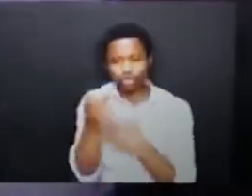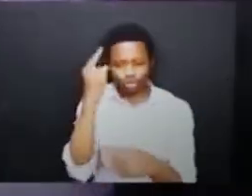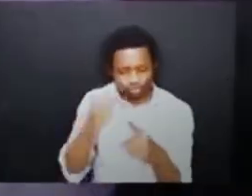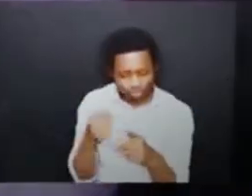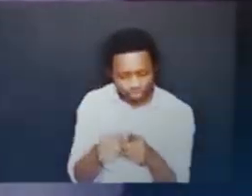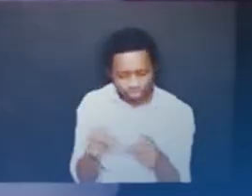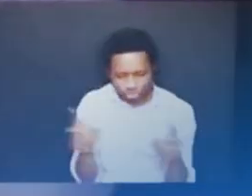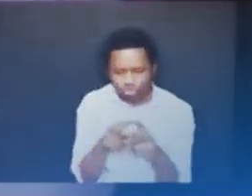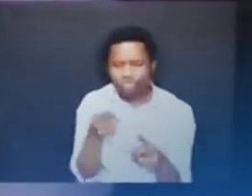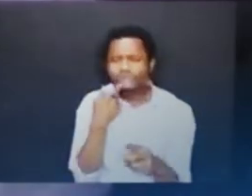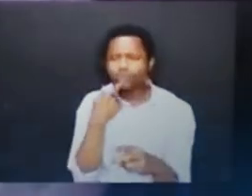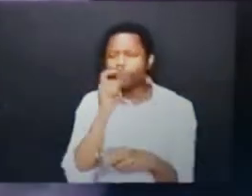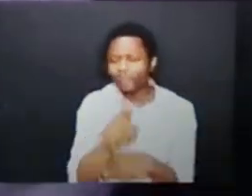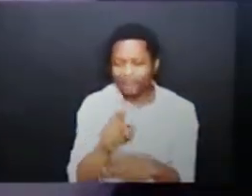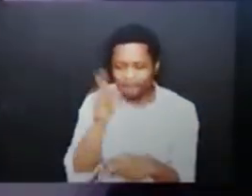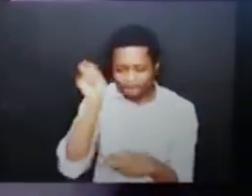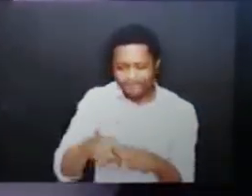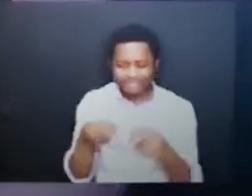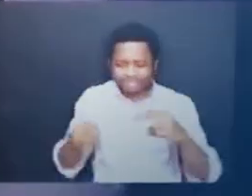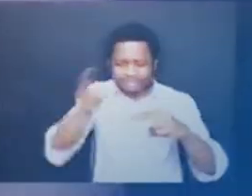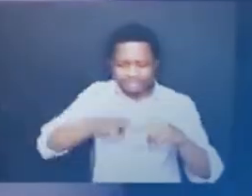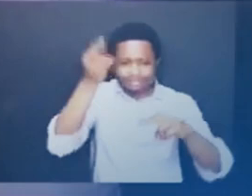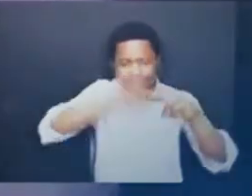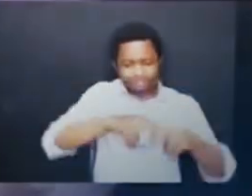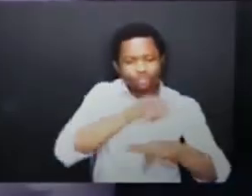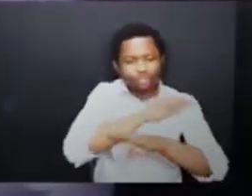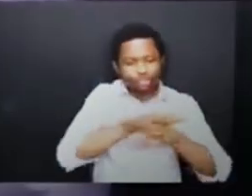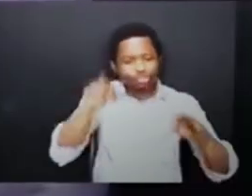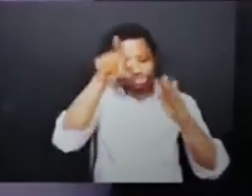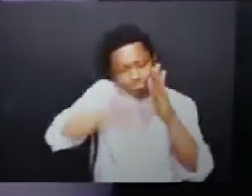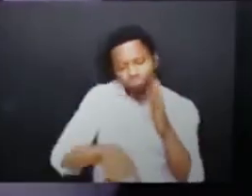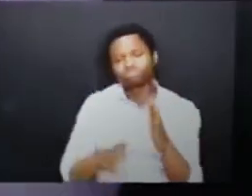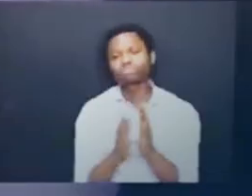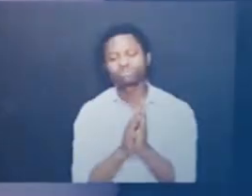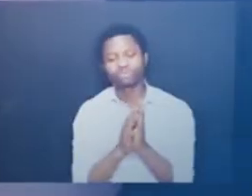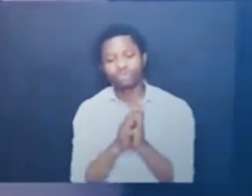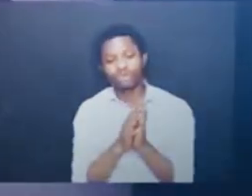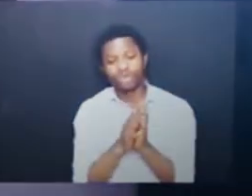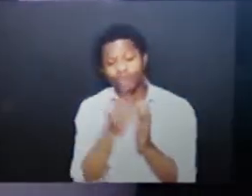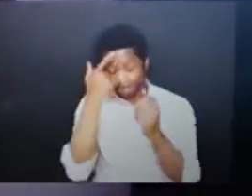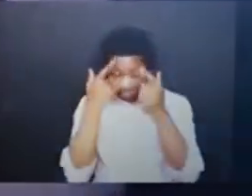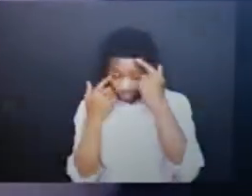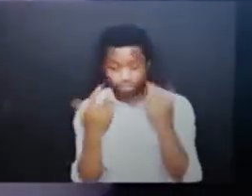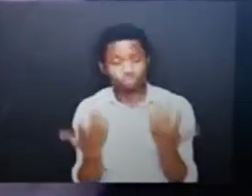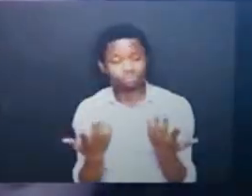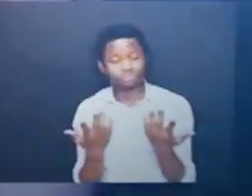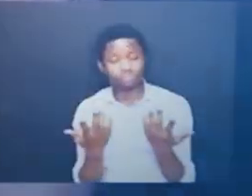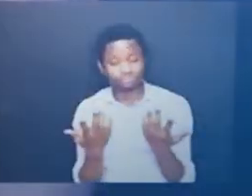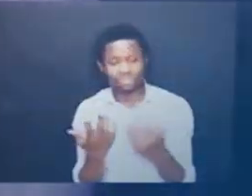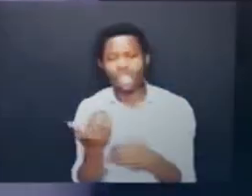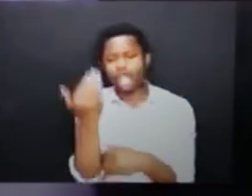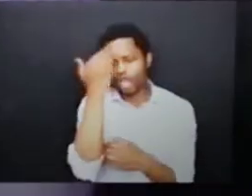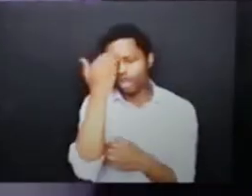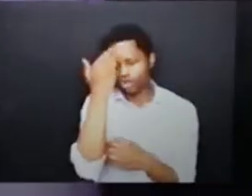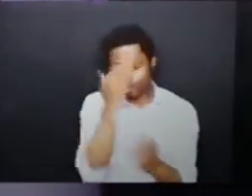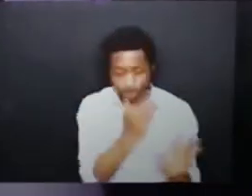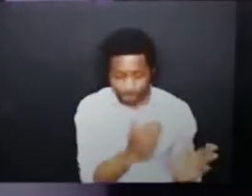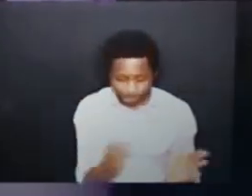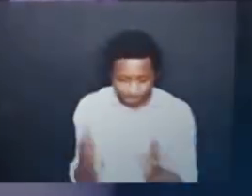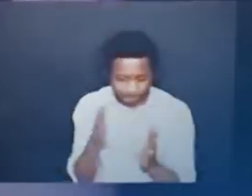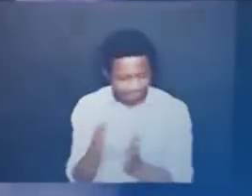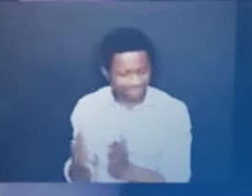increase in number. Do not decrease. Why? For I know the plans that I have for you,